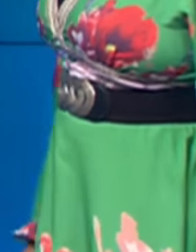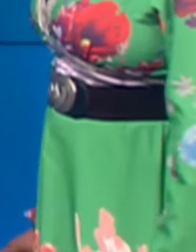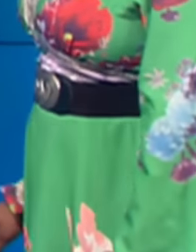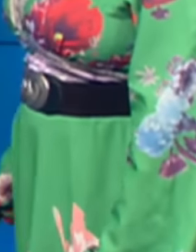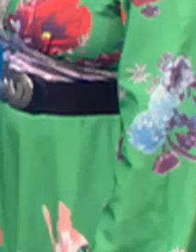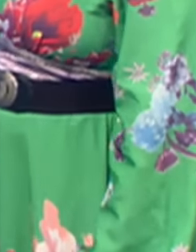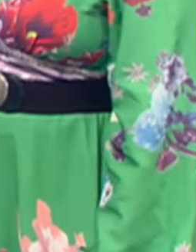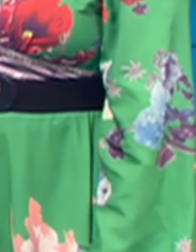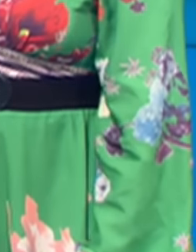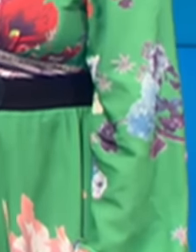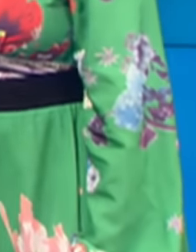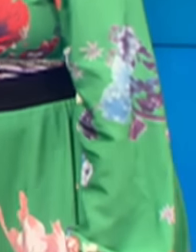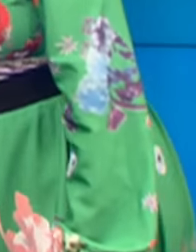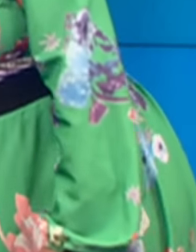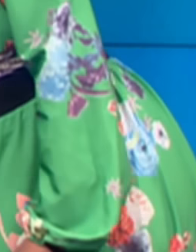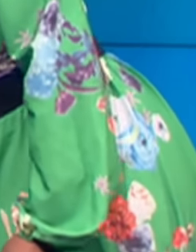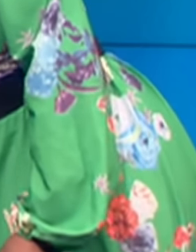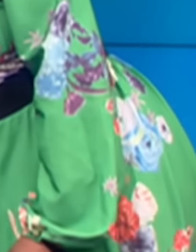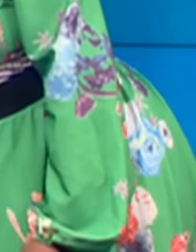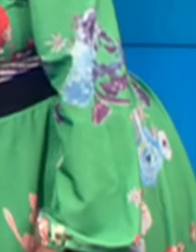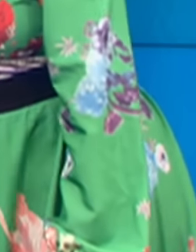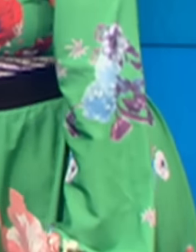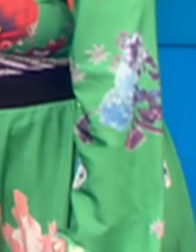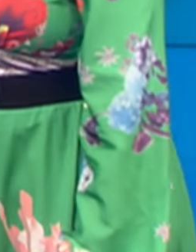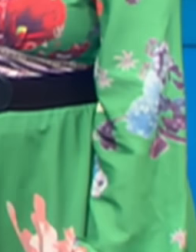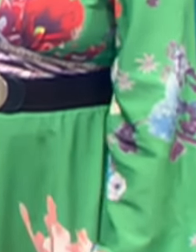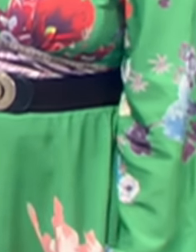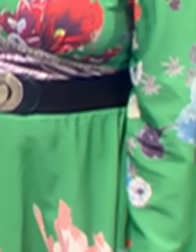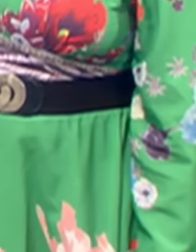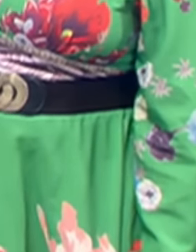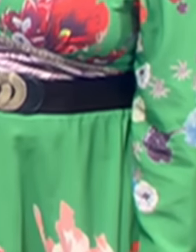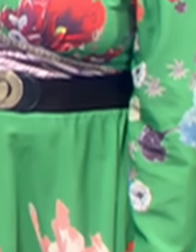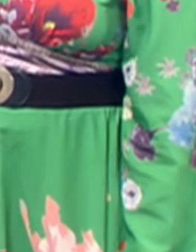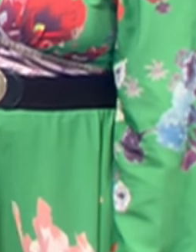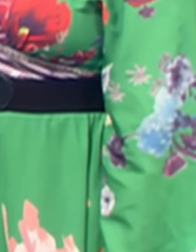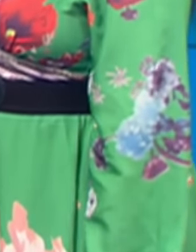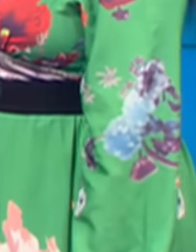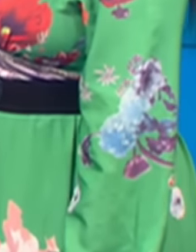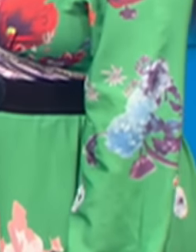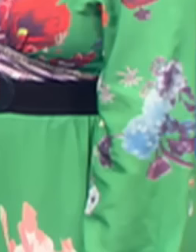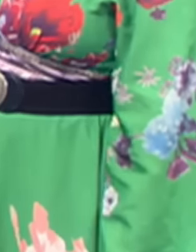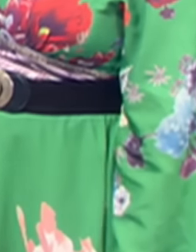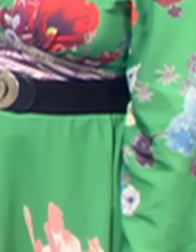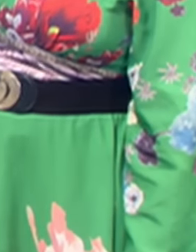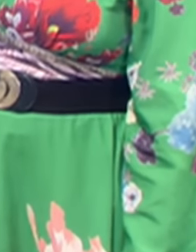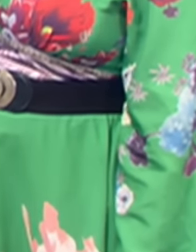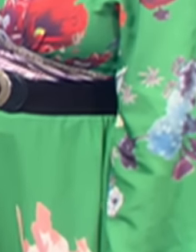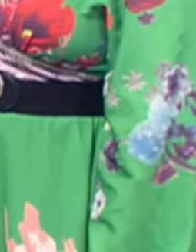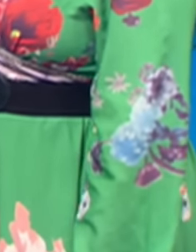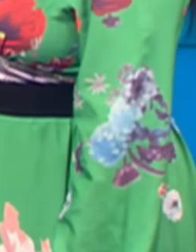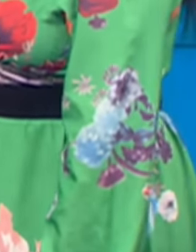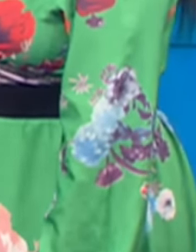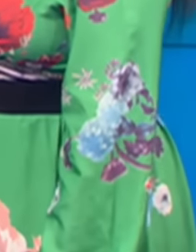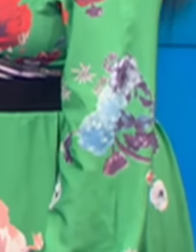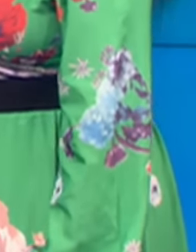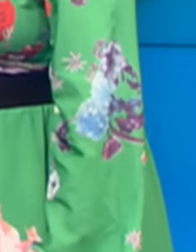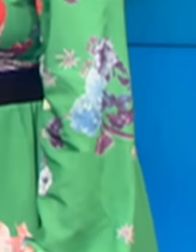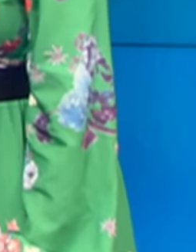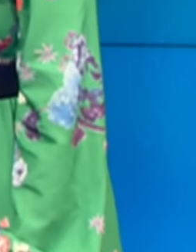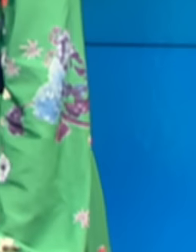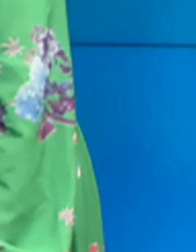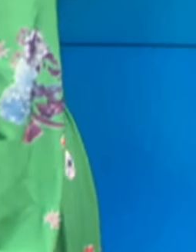Eastern Cape ga re tšwela pele jwale le tšona re lebelela gona go la Eastern Cape go tlabe go na le dipula tša maatla tše di tlabe di naka memoya ebile di ne le magadimo le tshenyo